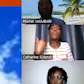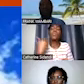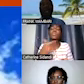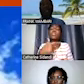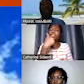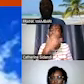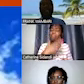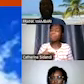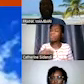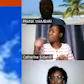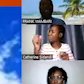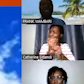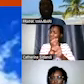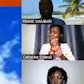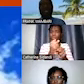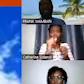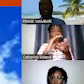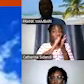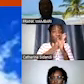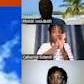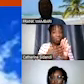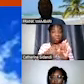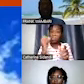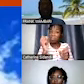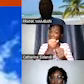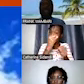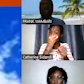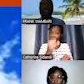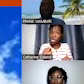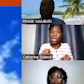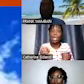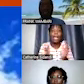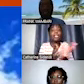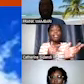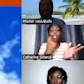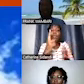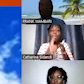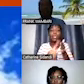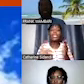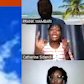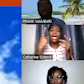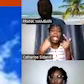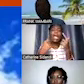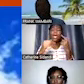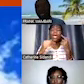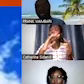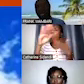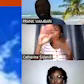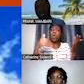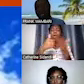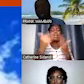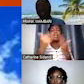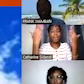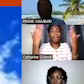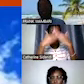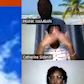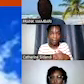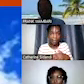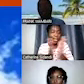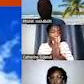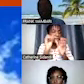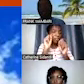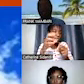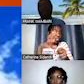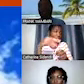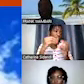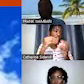And she was telling me she cries all night when she thinks about it. So it can take longer time, and especially if somebody has not sought